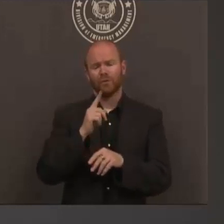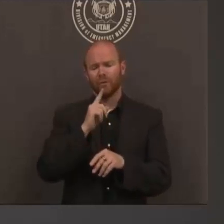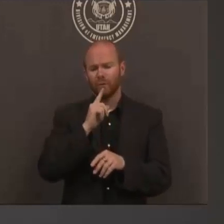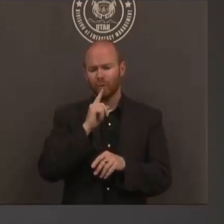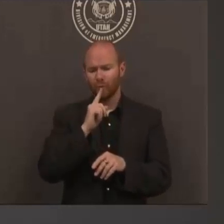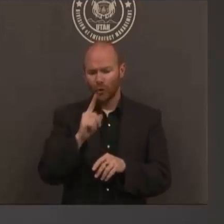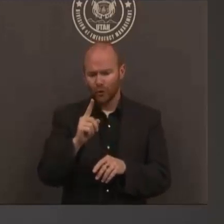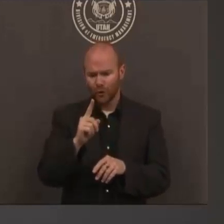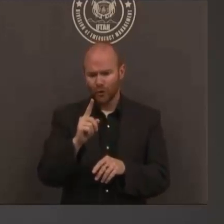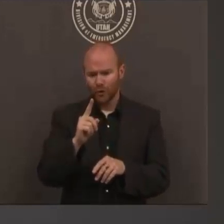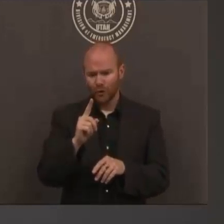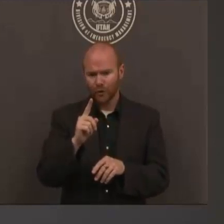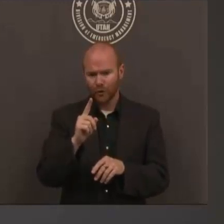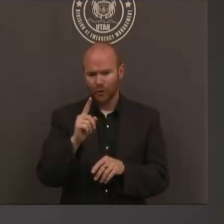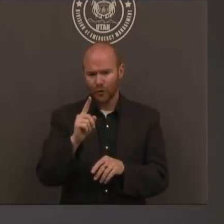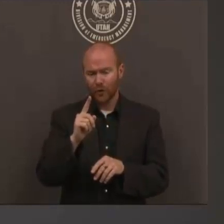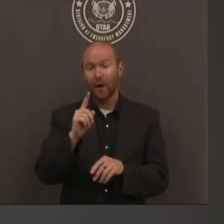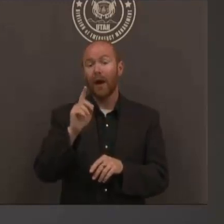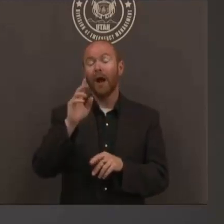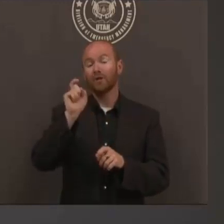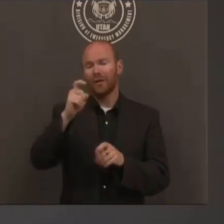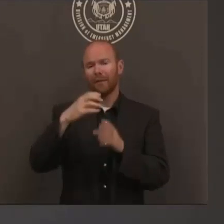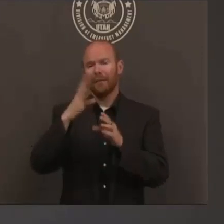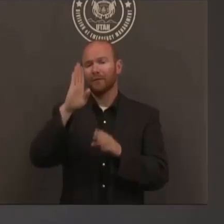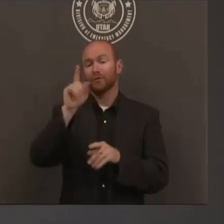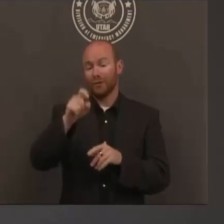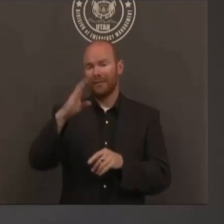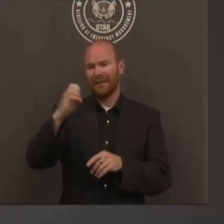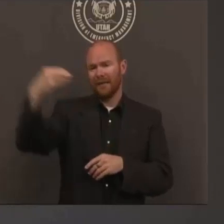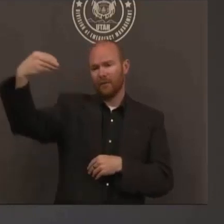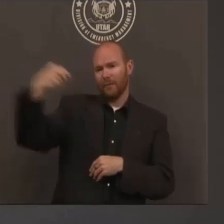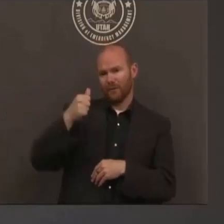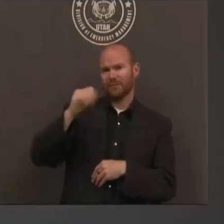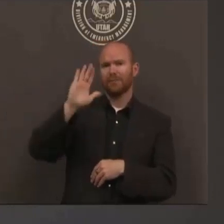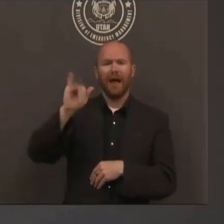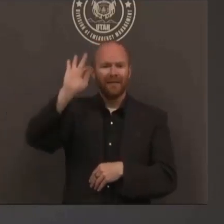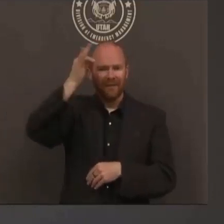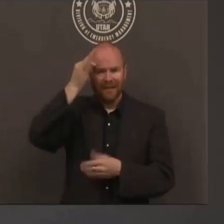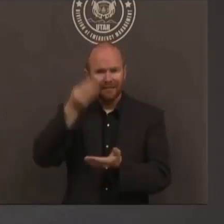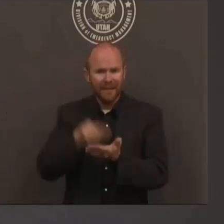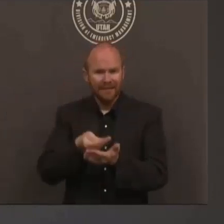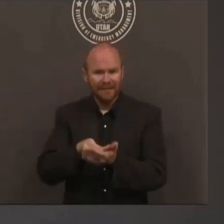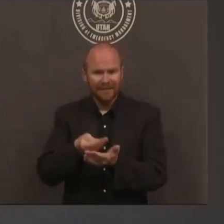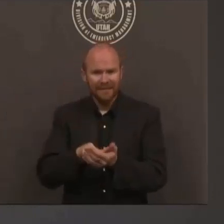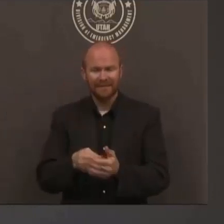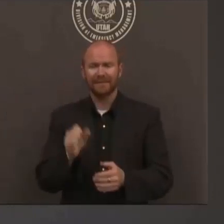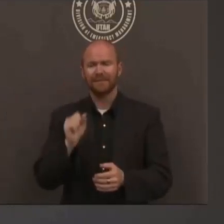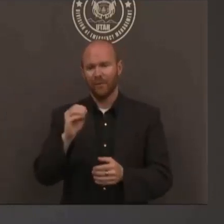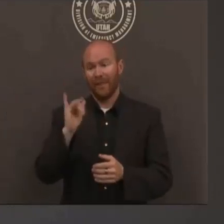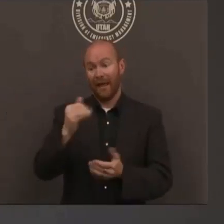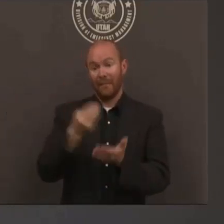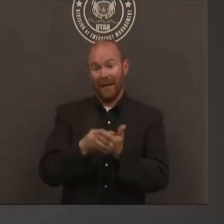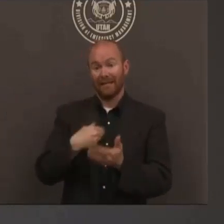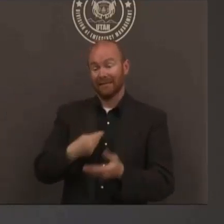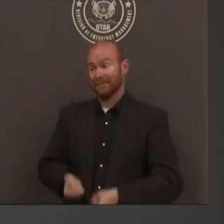authorized to be reimbursed for monies that we spent on COVID-19, whether it be masks,